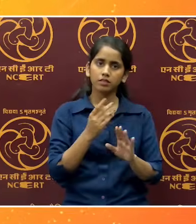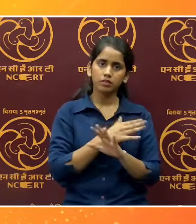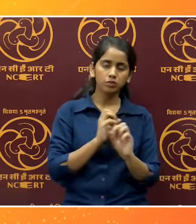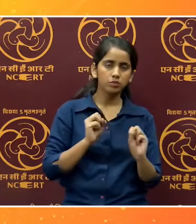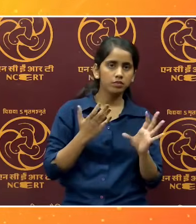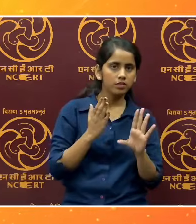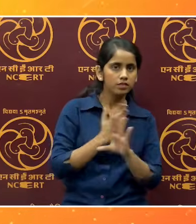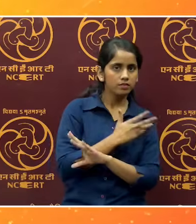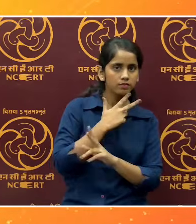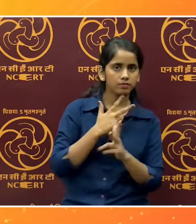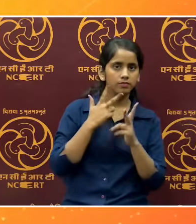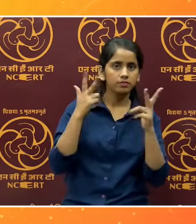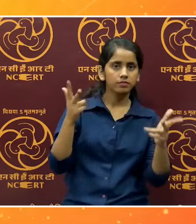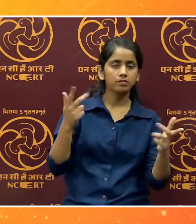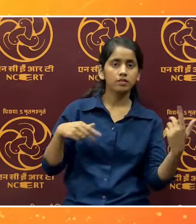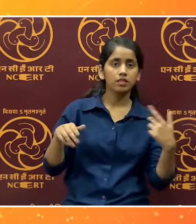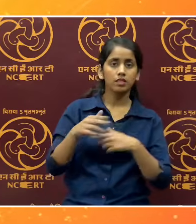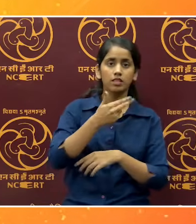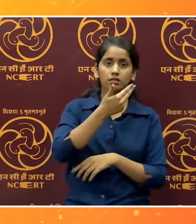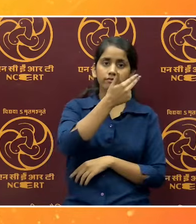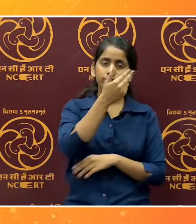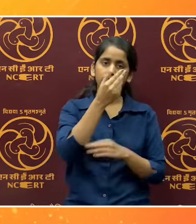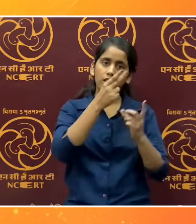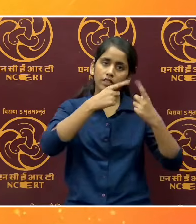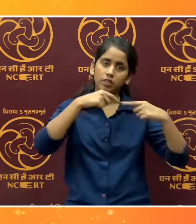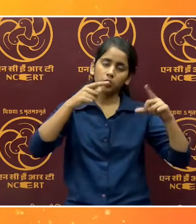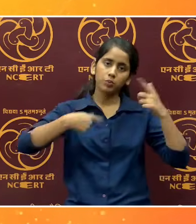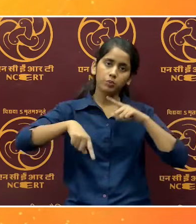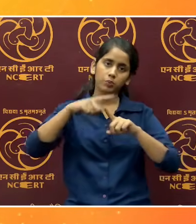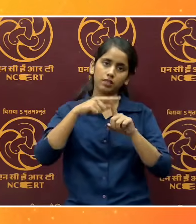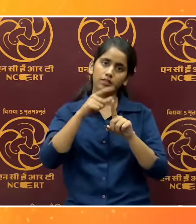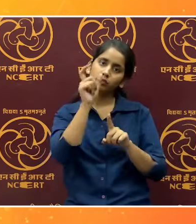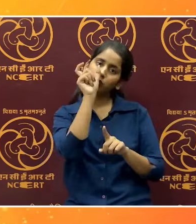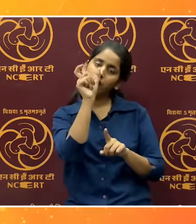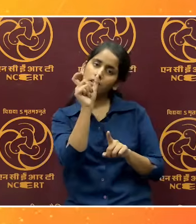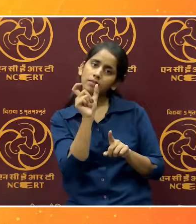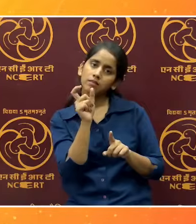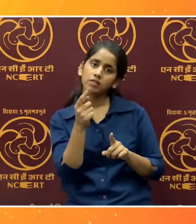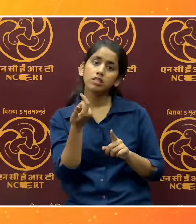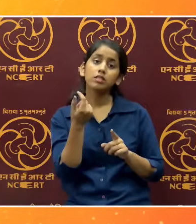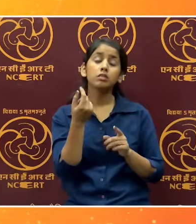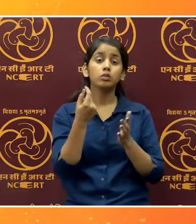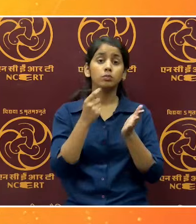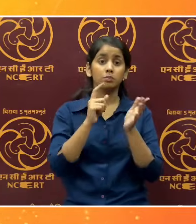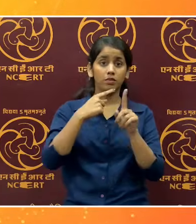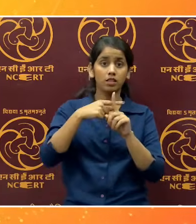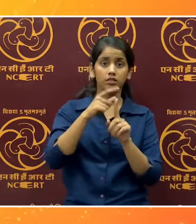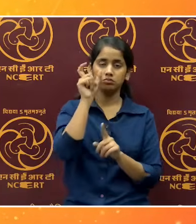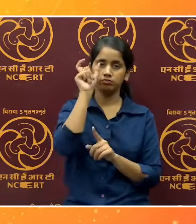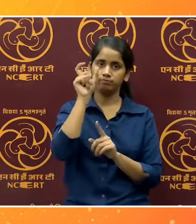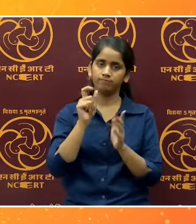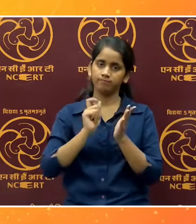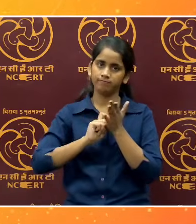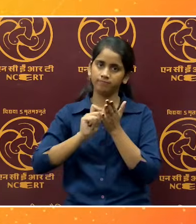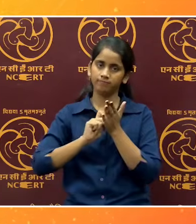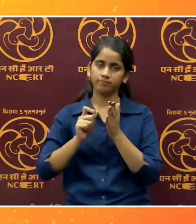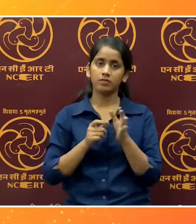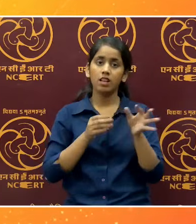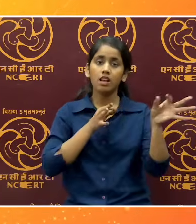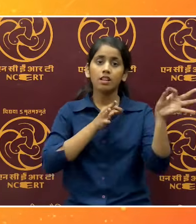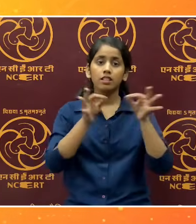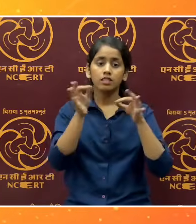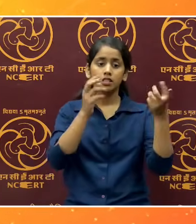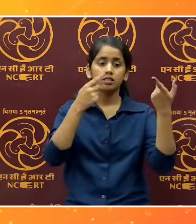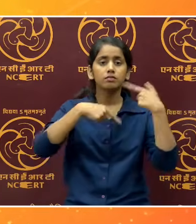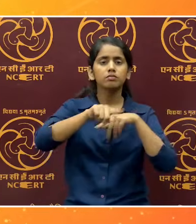beginning. Then decorate with words. Around your drawing, write some words from the poem that describe the frog's